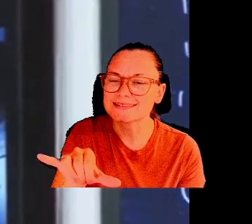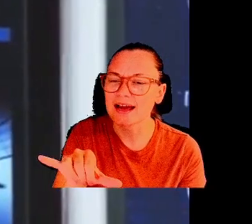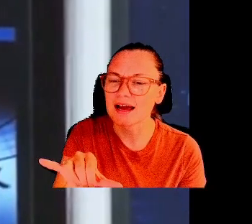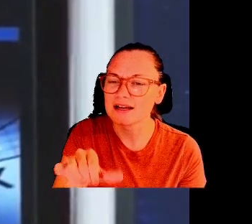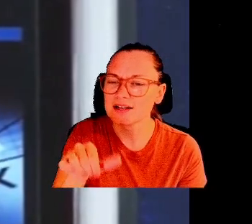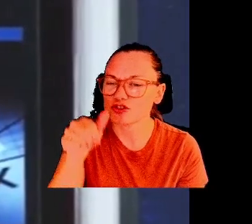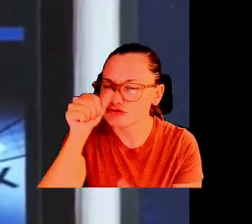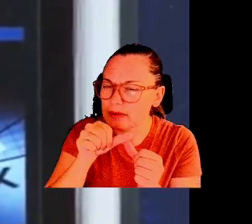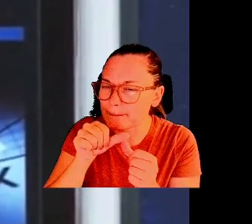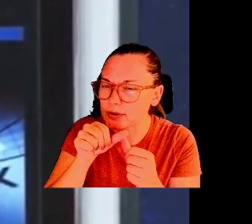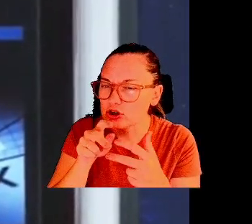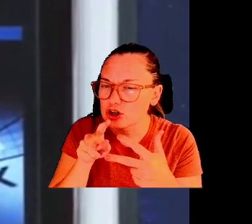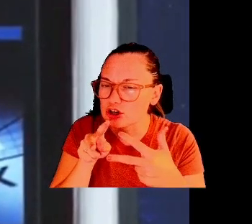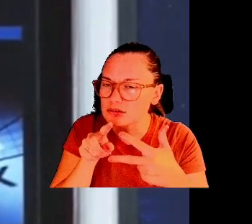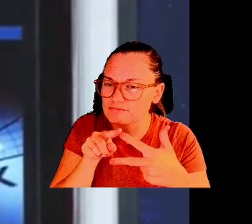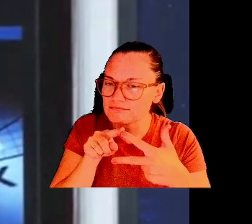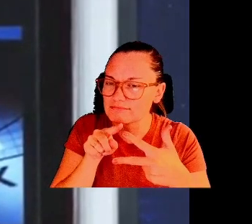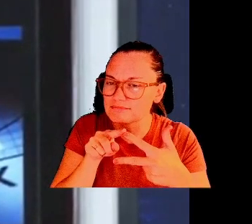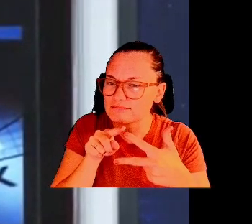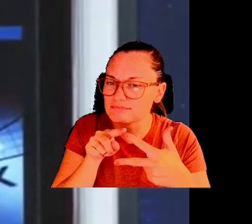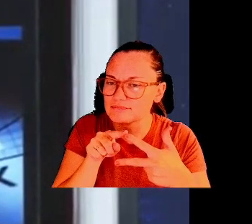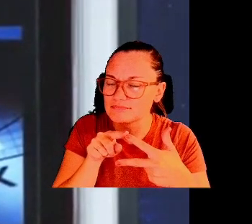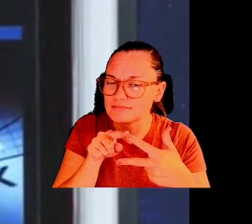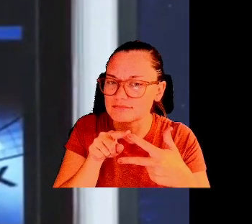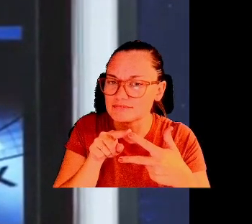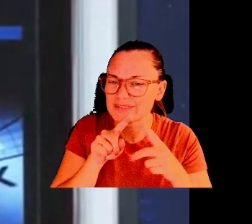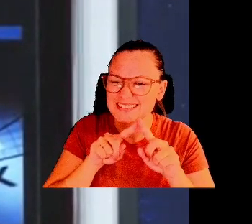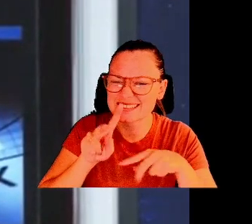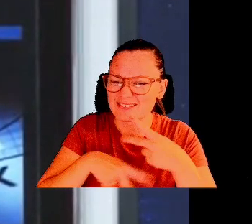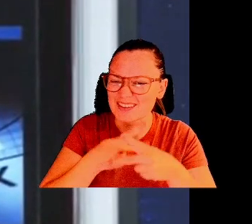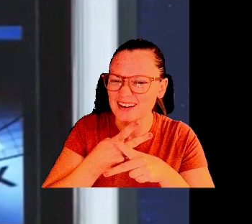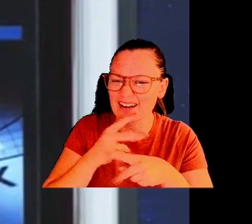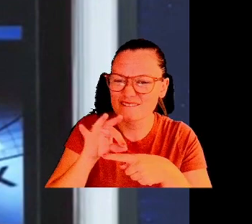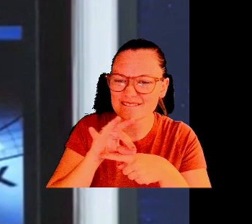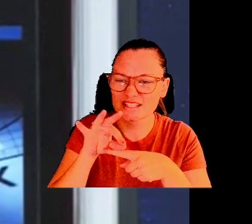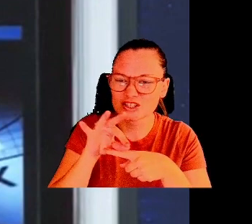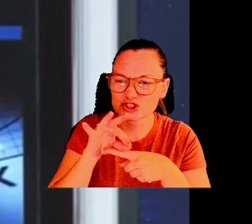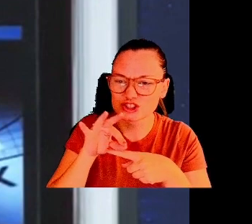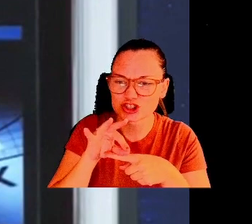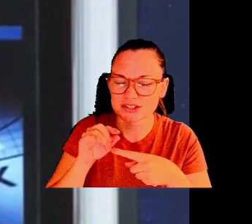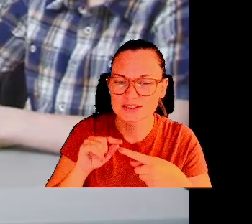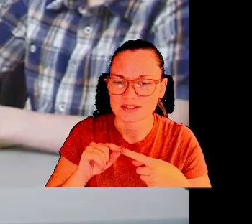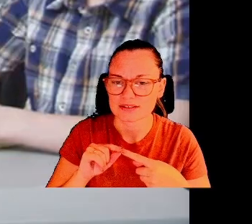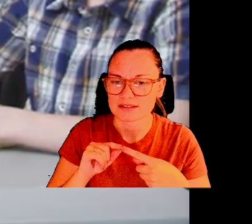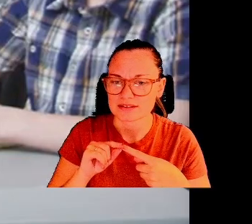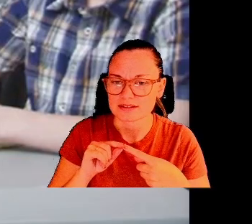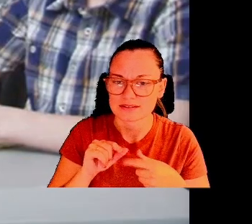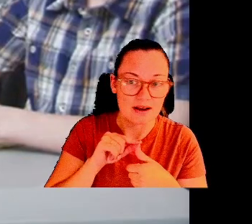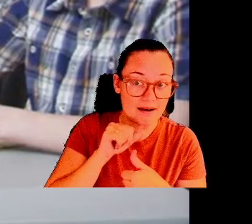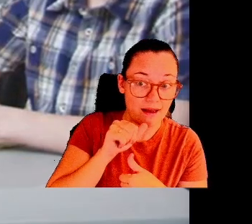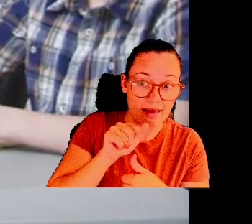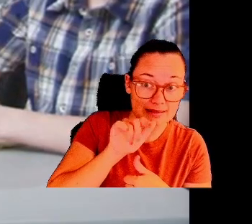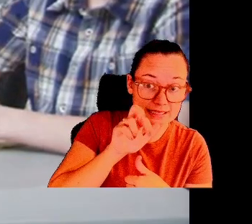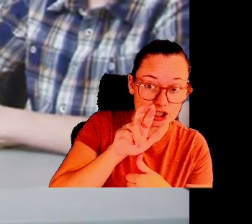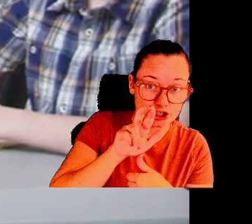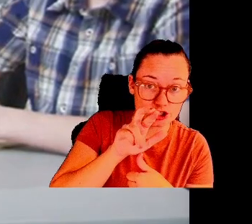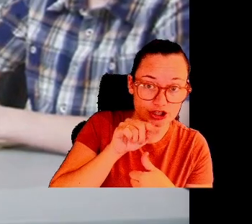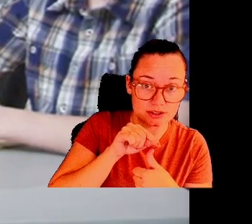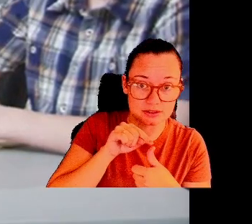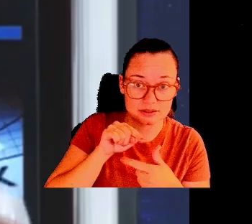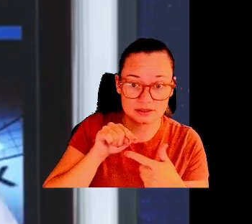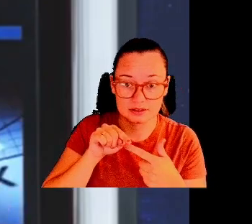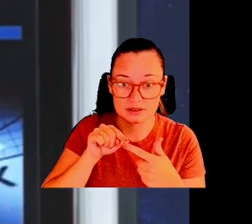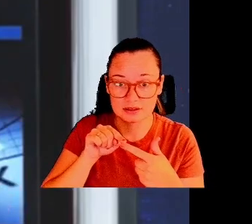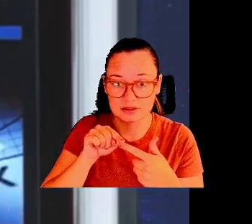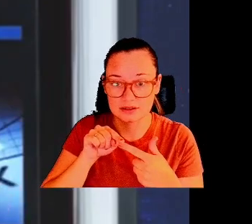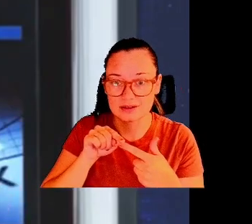what the name is? It's a different kind of function. Not a linear function. Is it exponential?